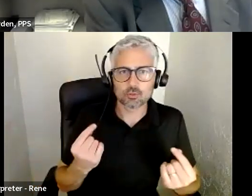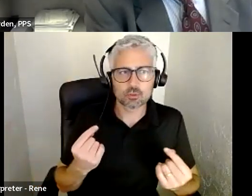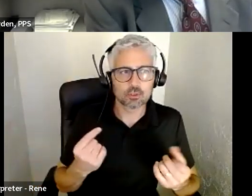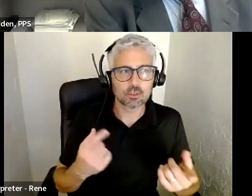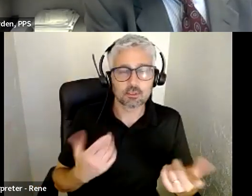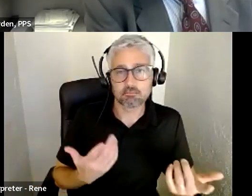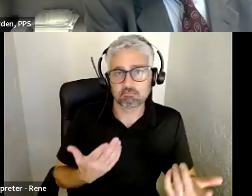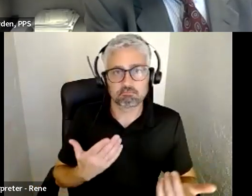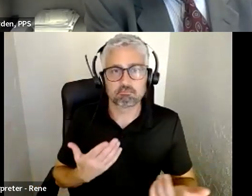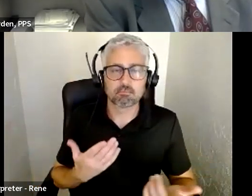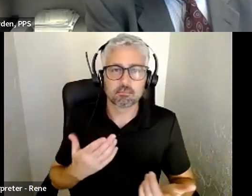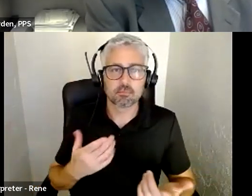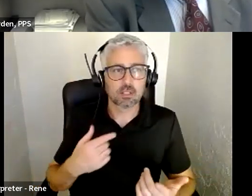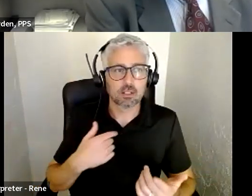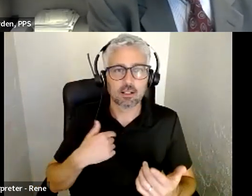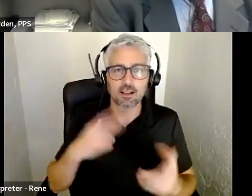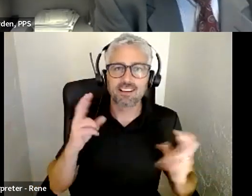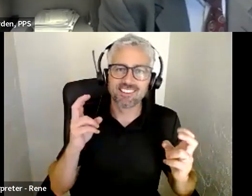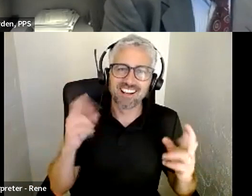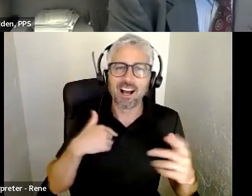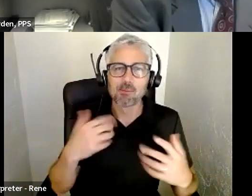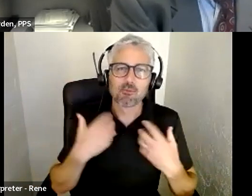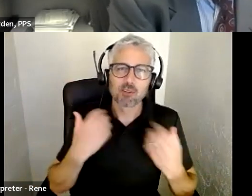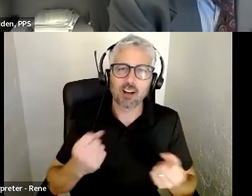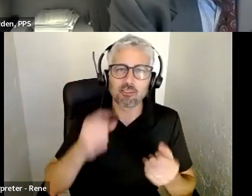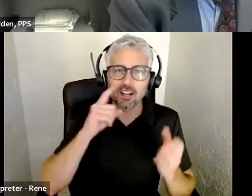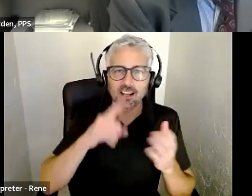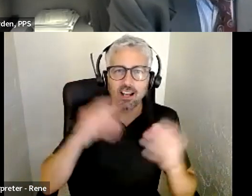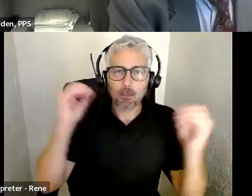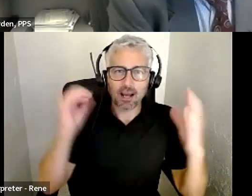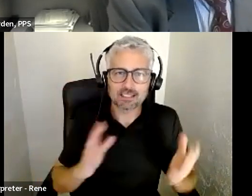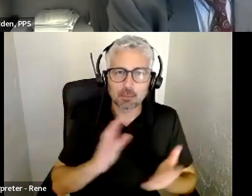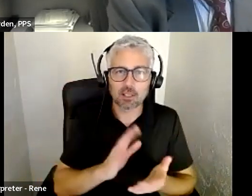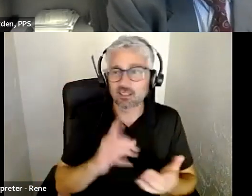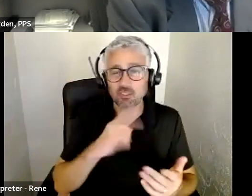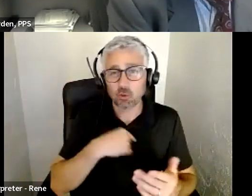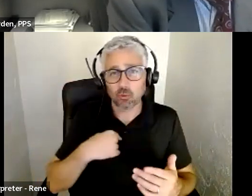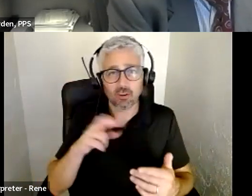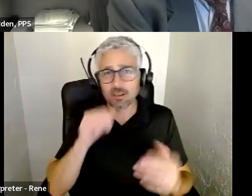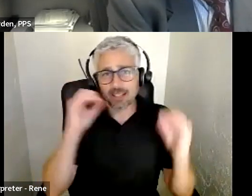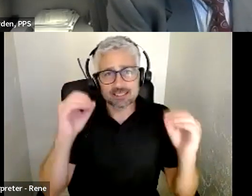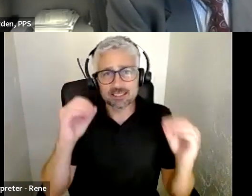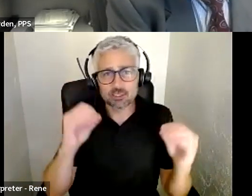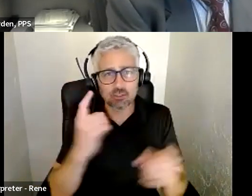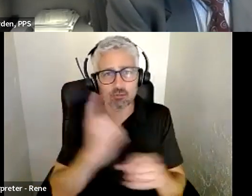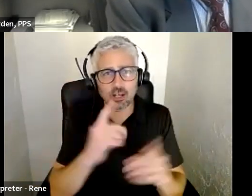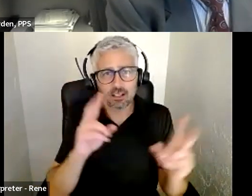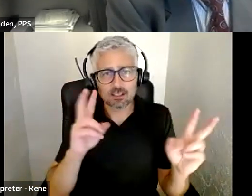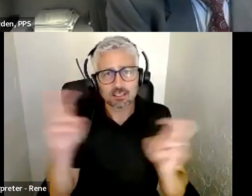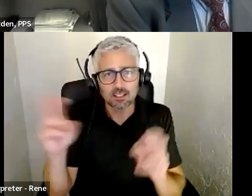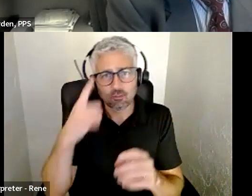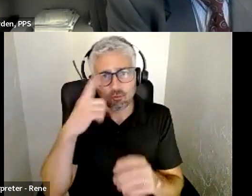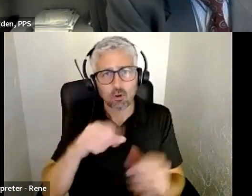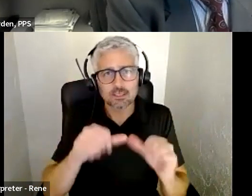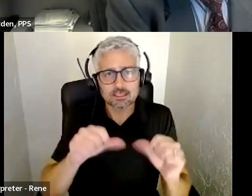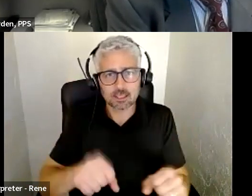towards as a recovering academic, we're not teaching the stuff we should be teaching on sustainability in our engineering curriculum. And I think it